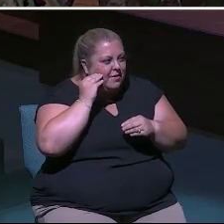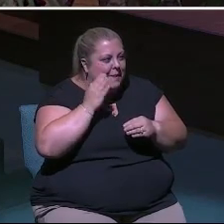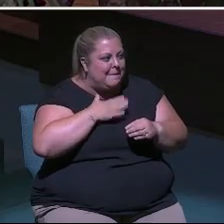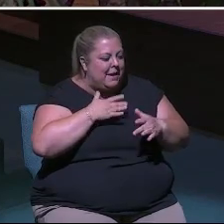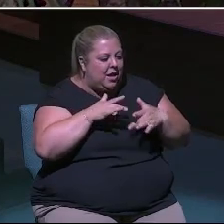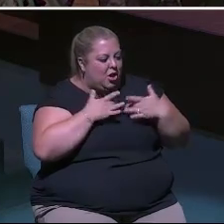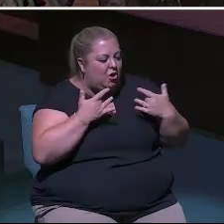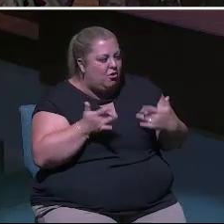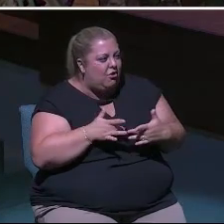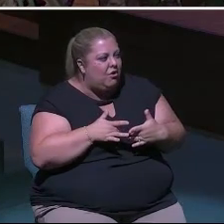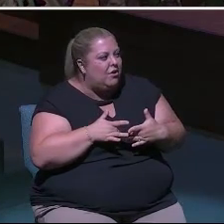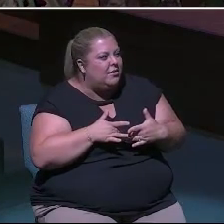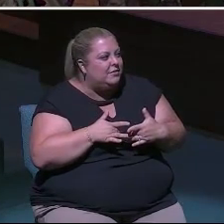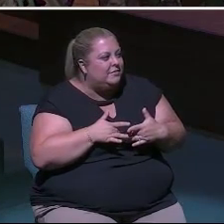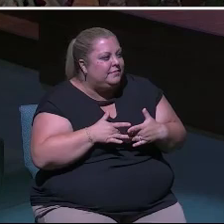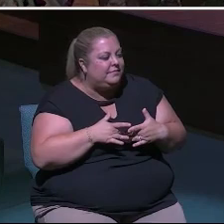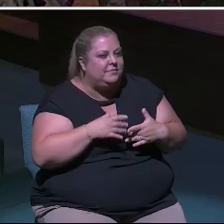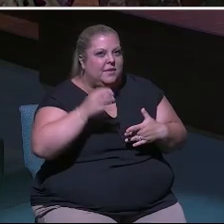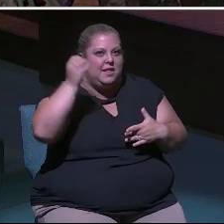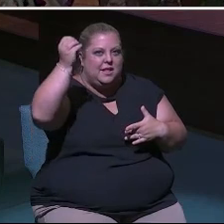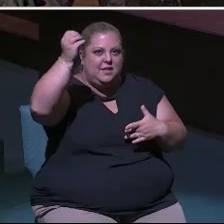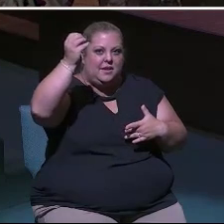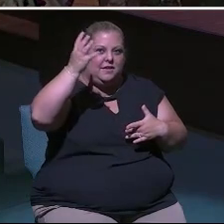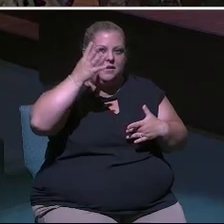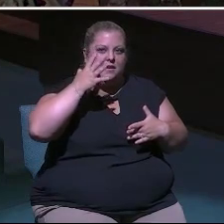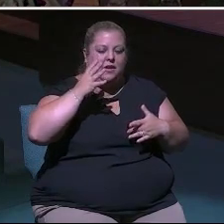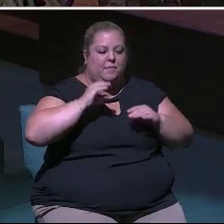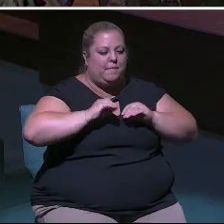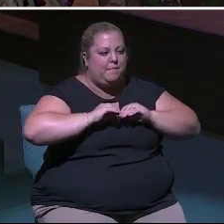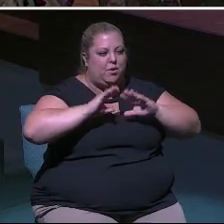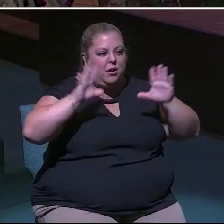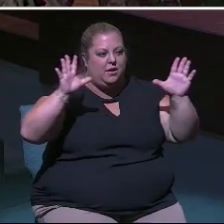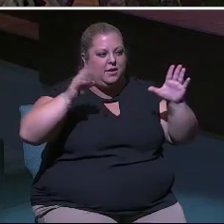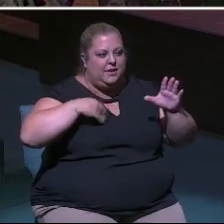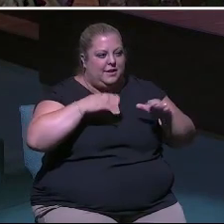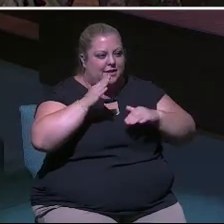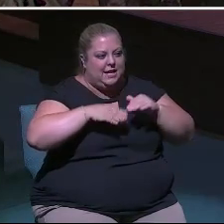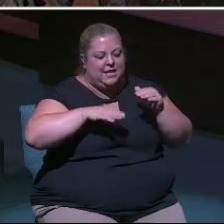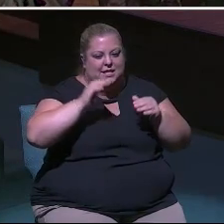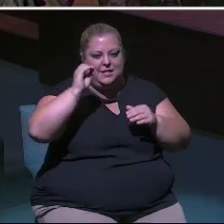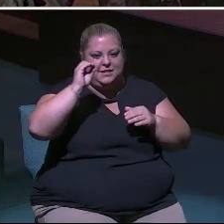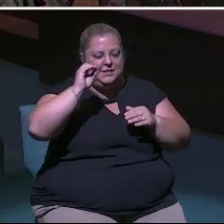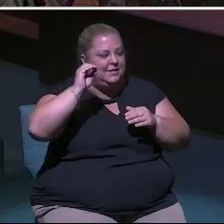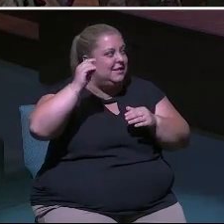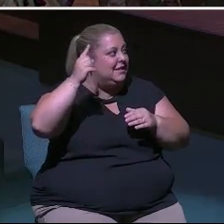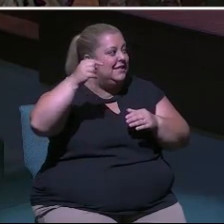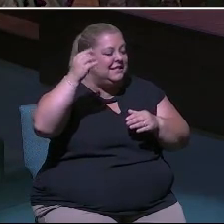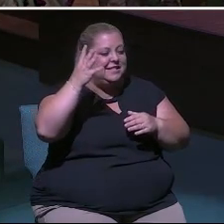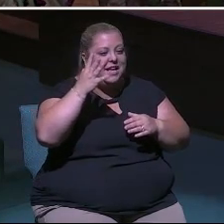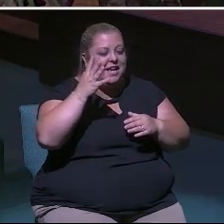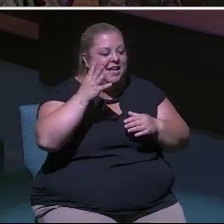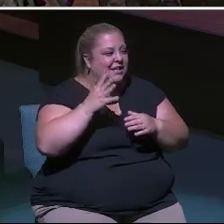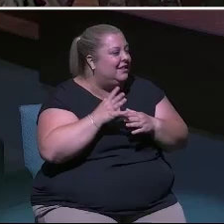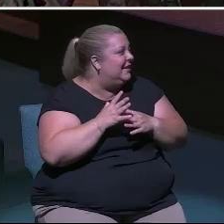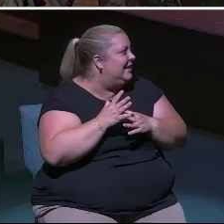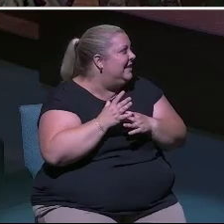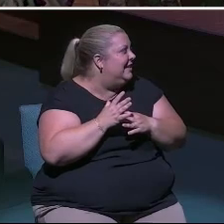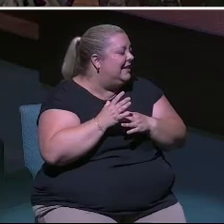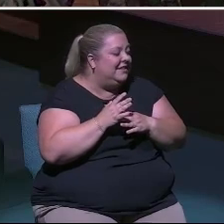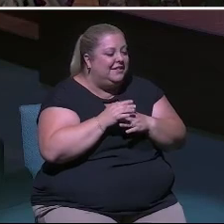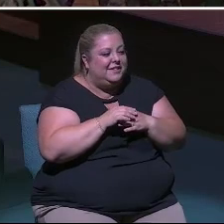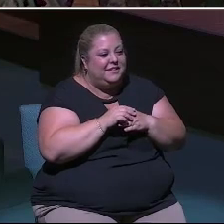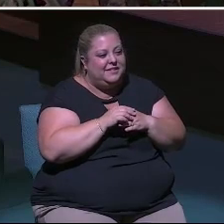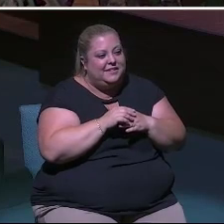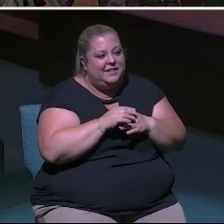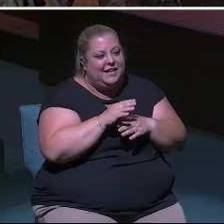heart. The light will shine much brighter than the sun. And this is good too. Listen to this. and